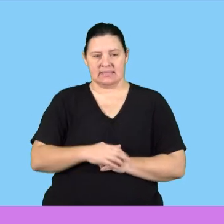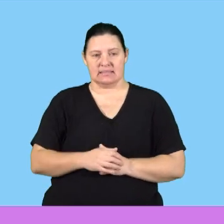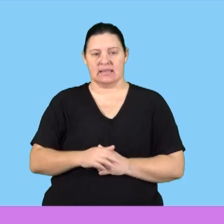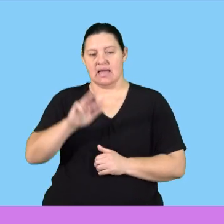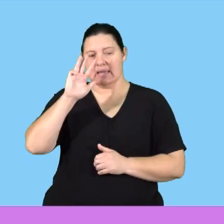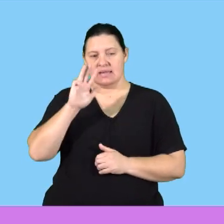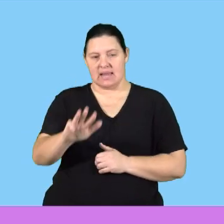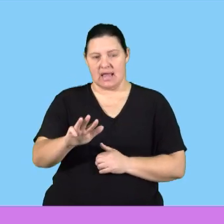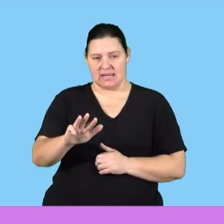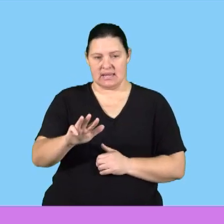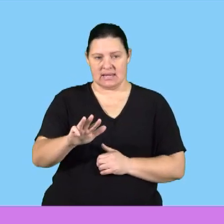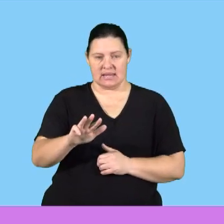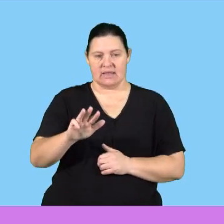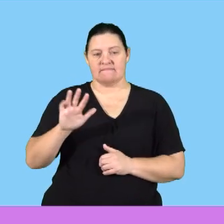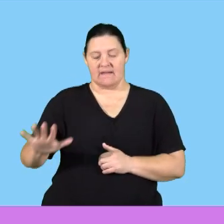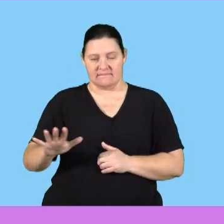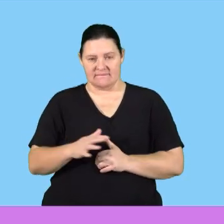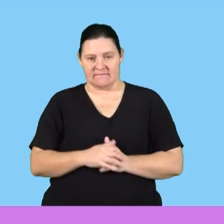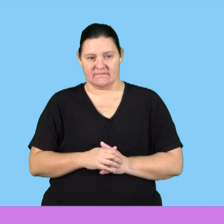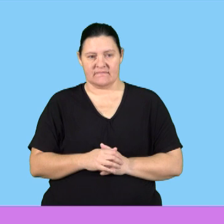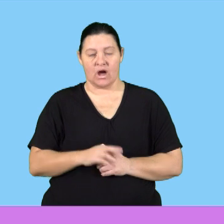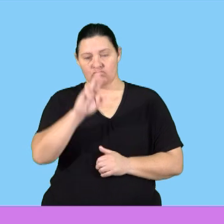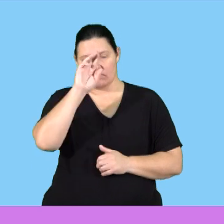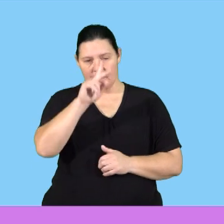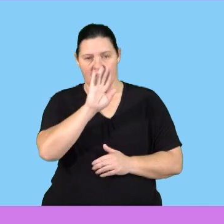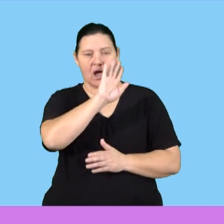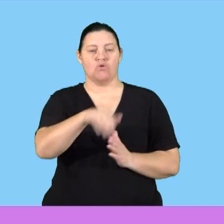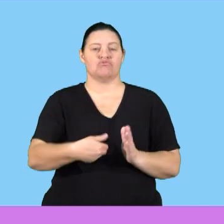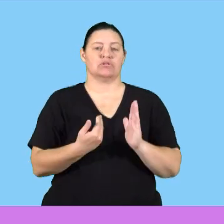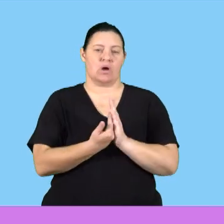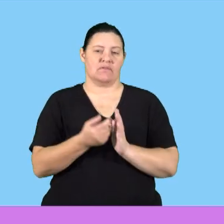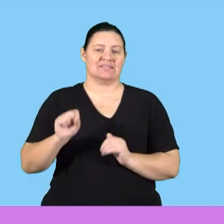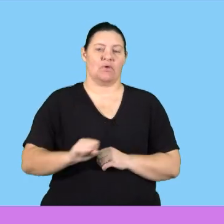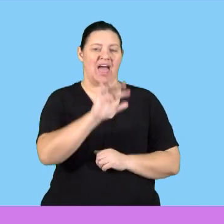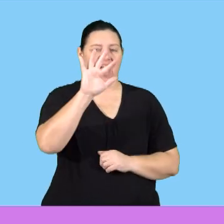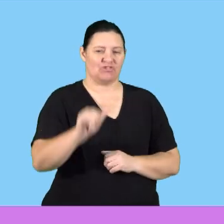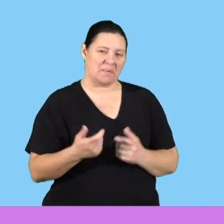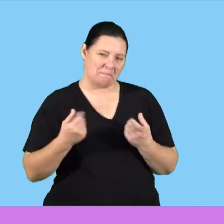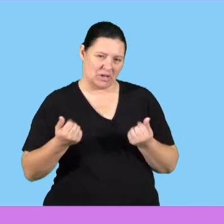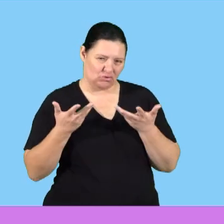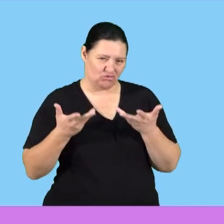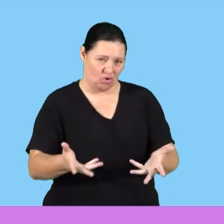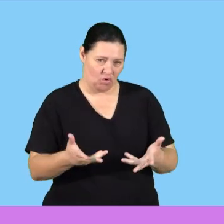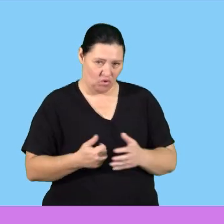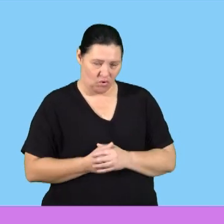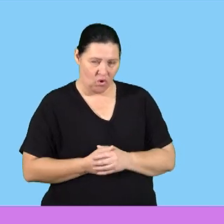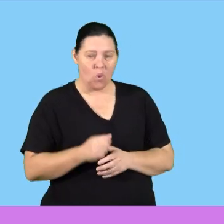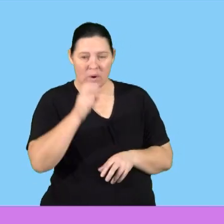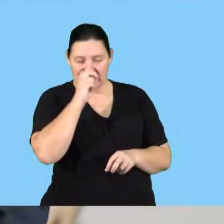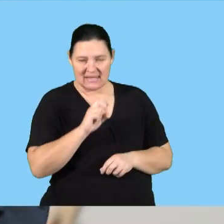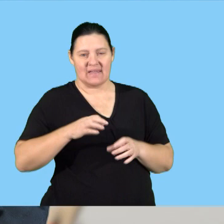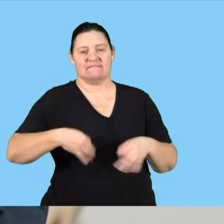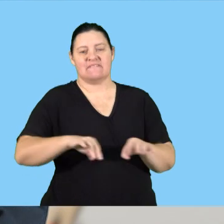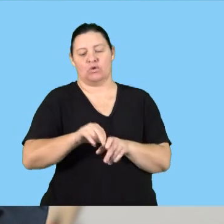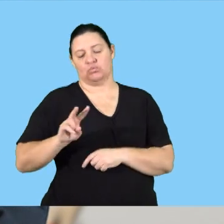18,889.5. And remember, Because this is South African currency,